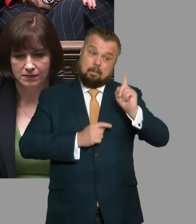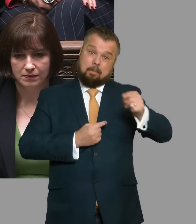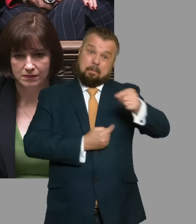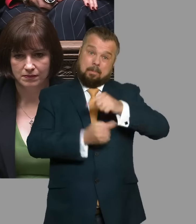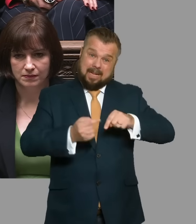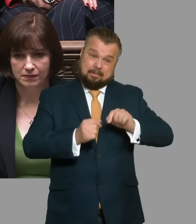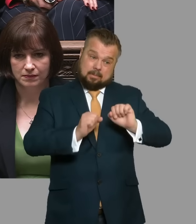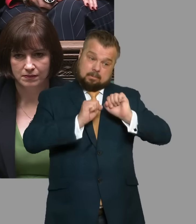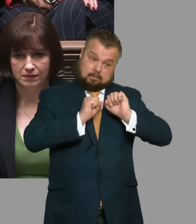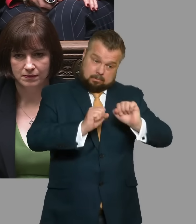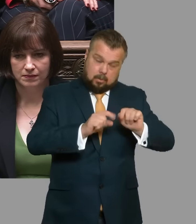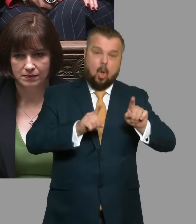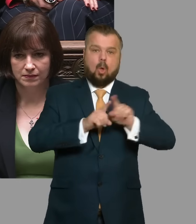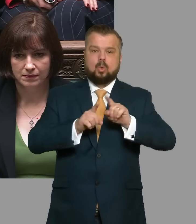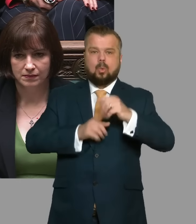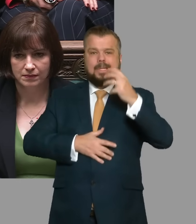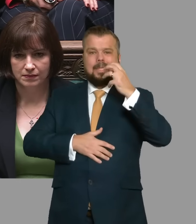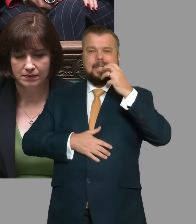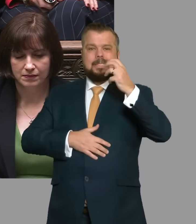are completely wrong.